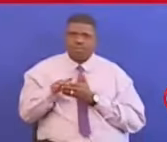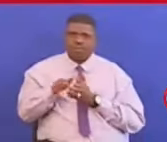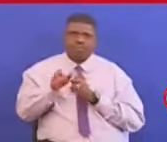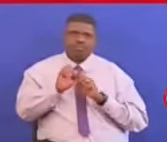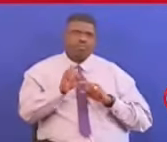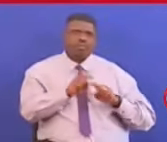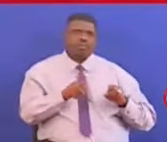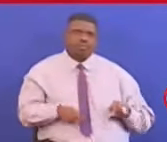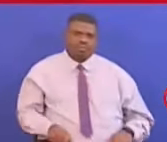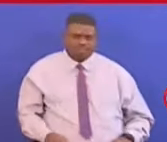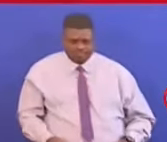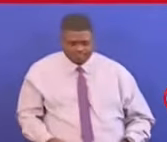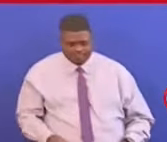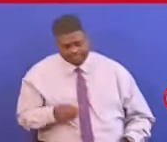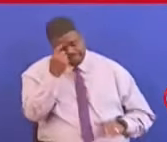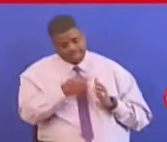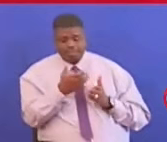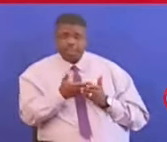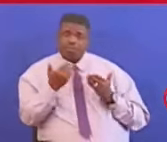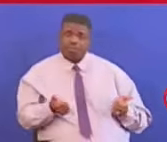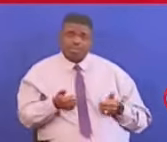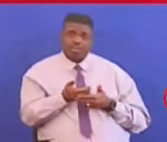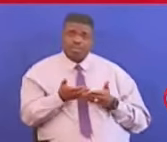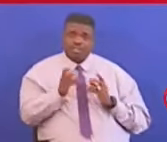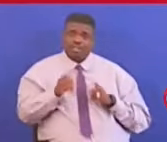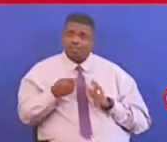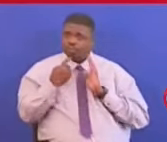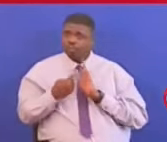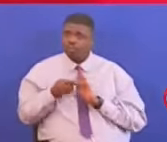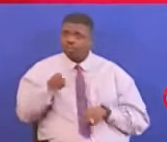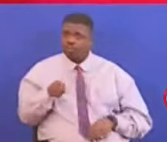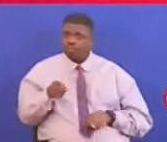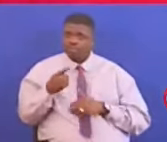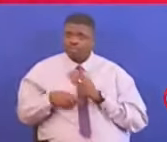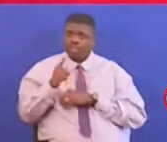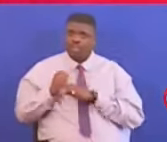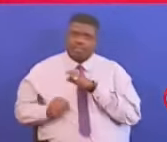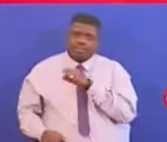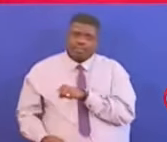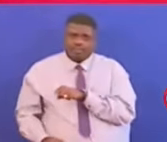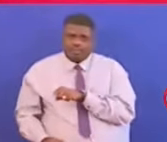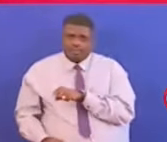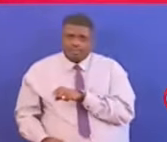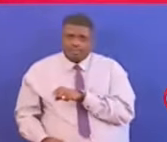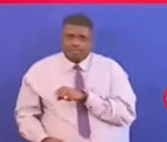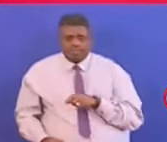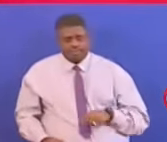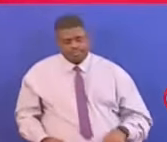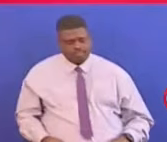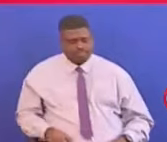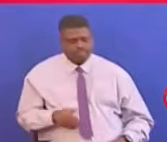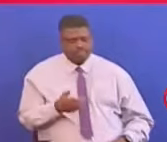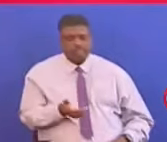differences. It means that even if we have, for example, to integrate on customs, for